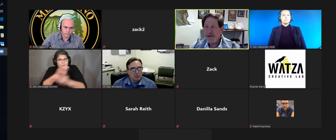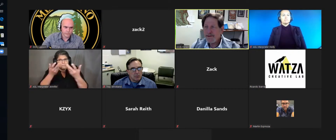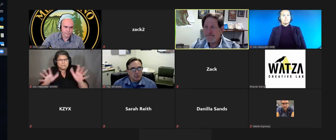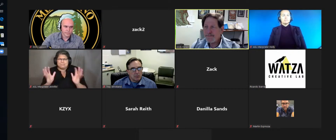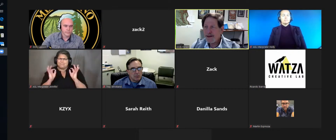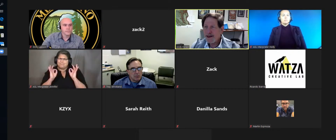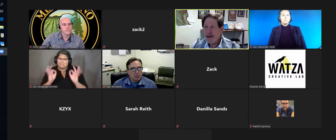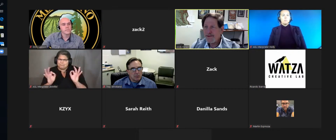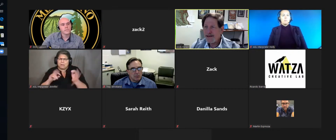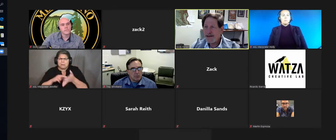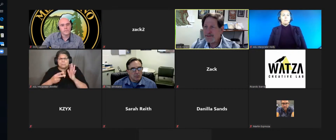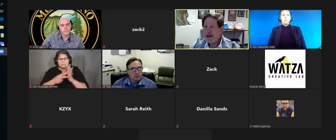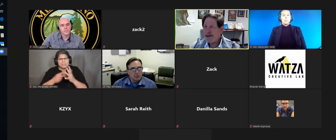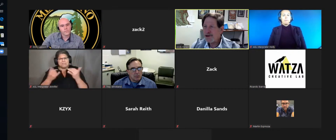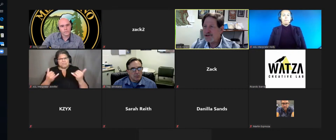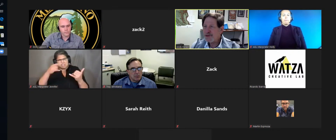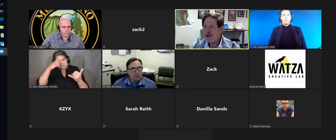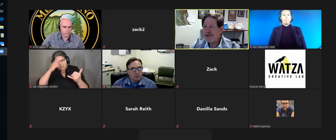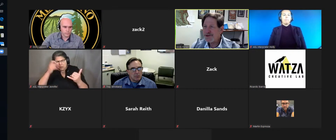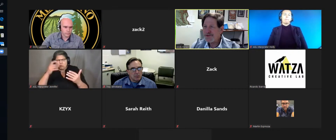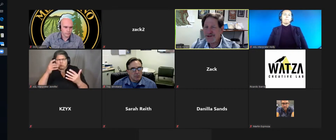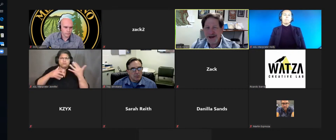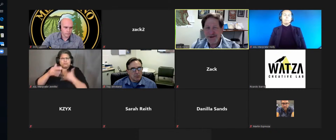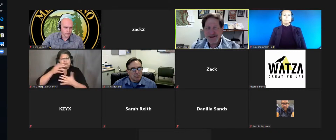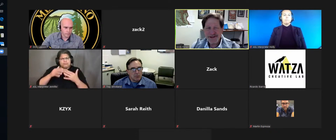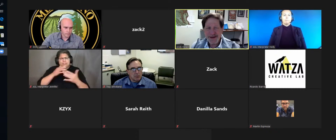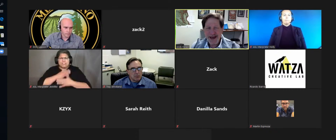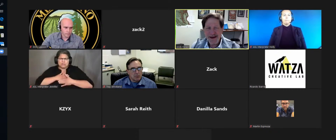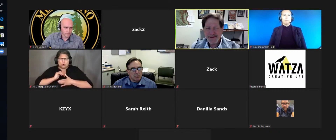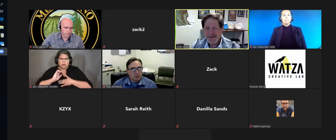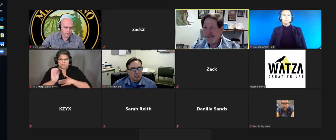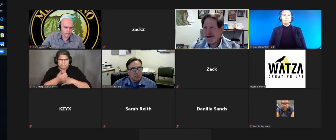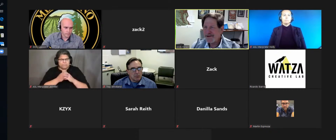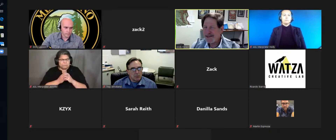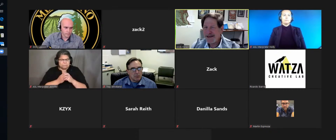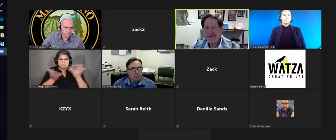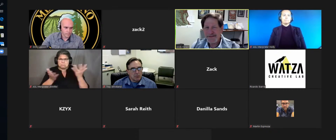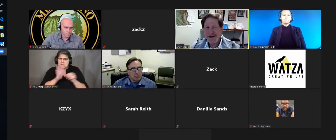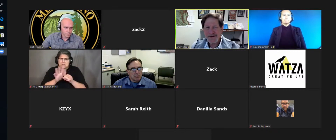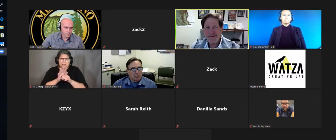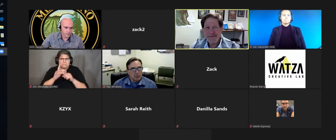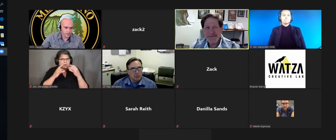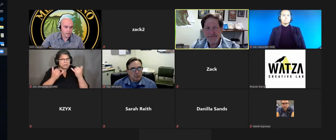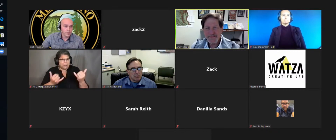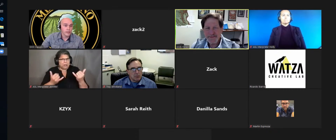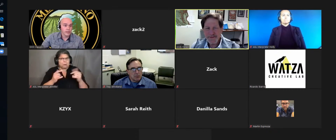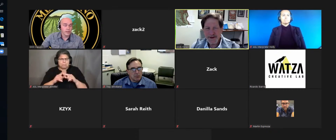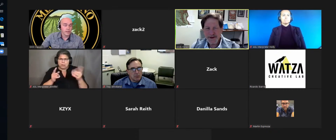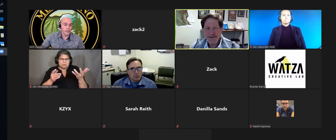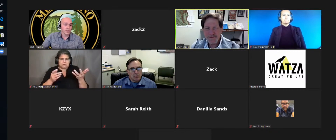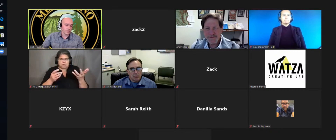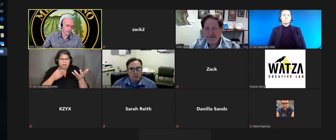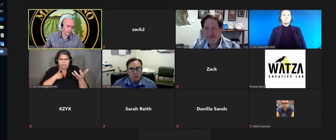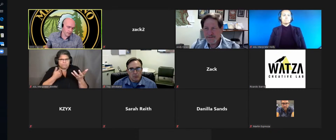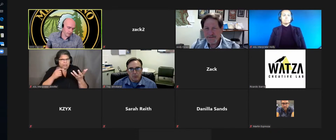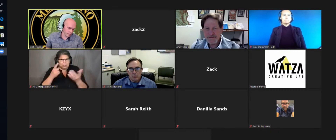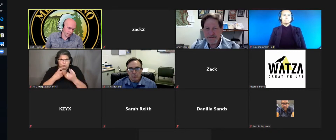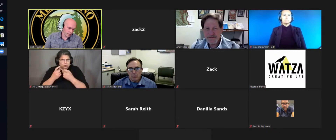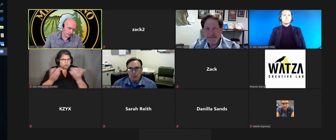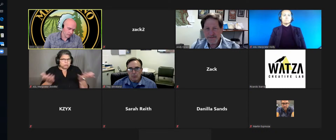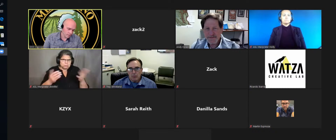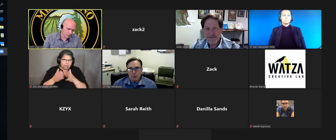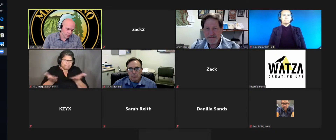people. And that is my closing words. If there's any questions, I'll be happy to be here and take them. Thank you. Thank you, Dr.